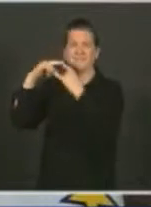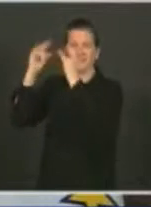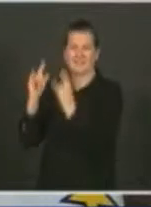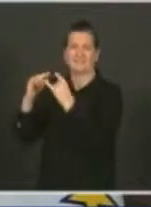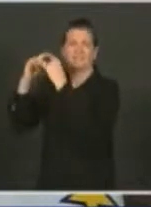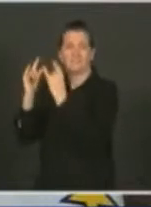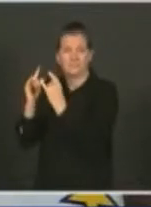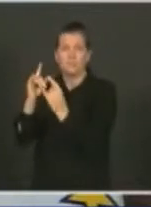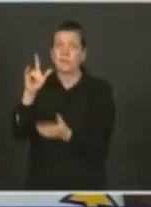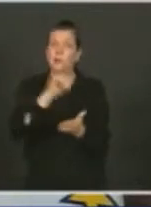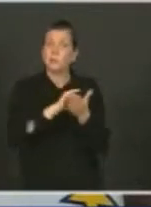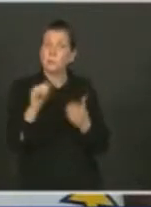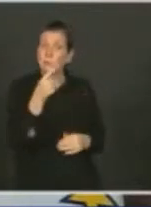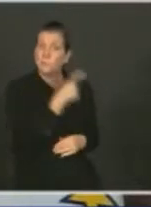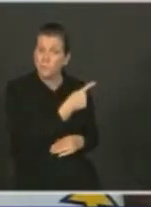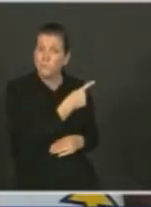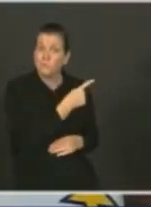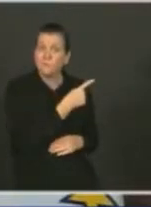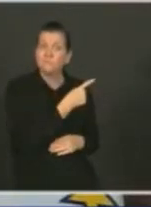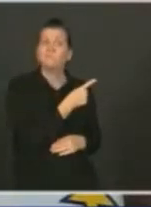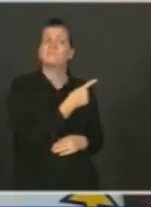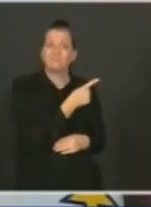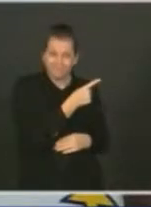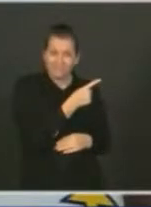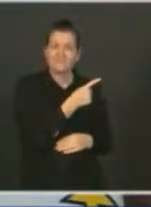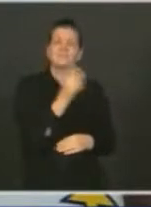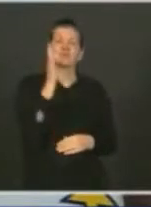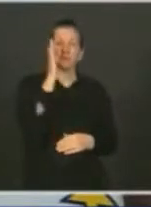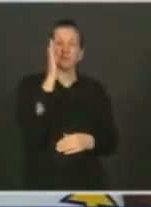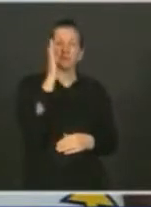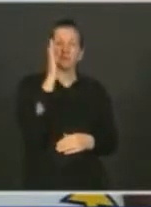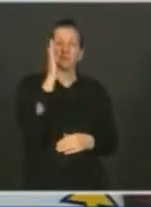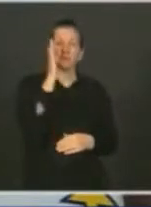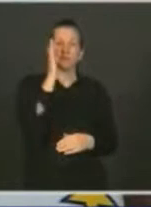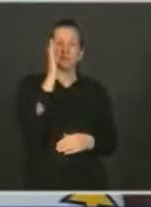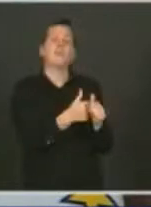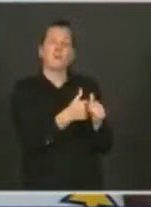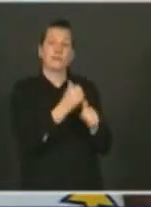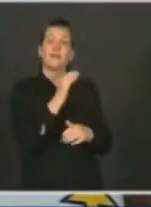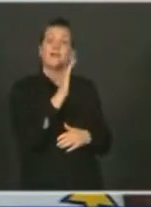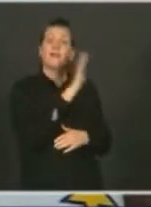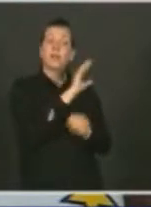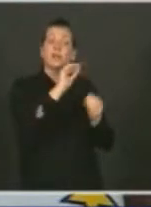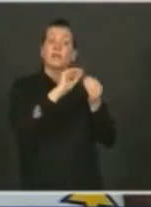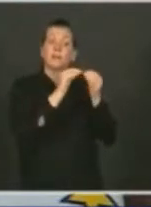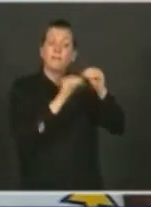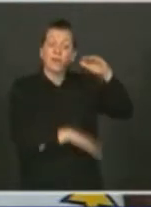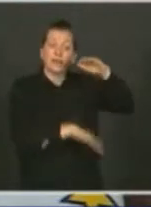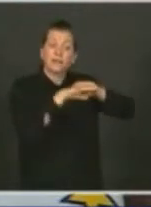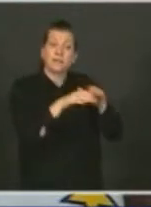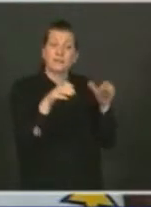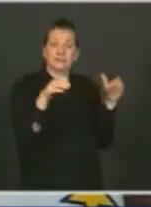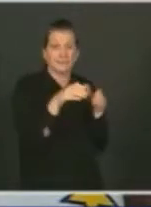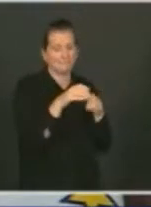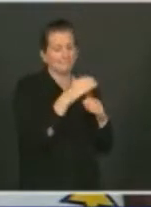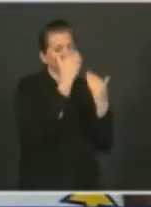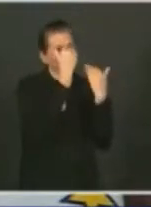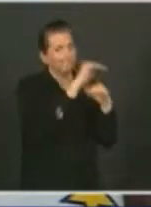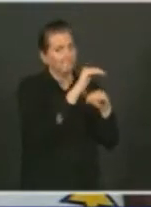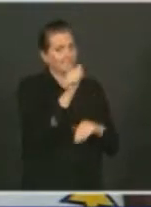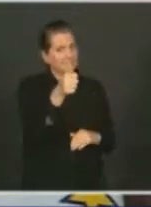yesterday announced they'll be lowering the gathering limit to 10, which we did a couple of weeks ago, and closing businesses at